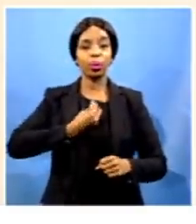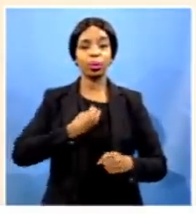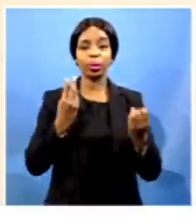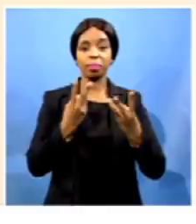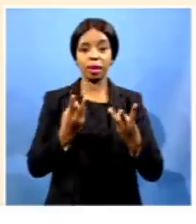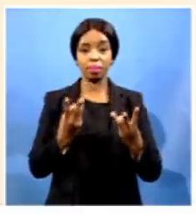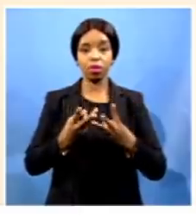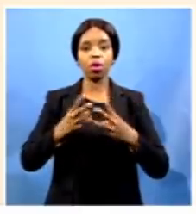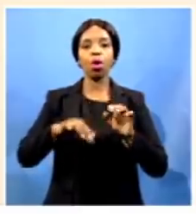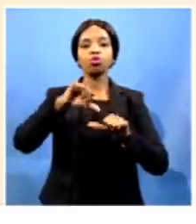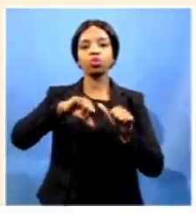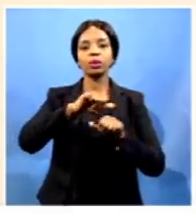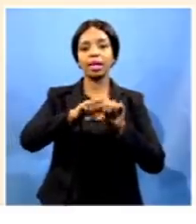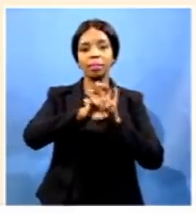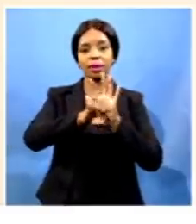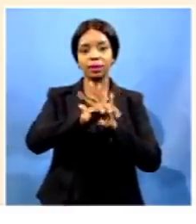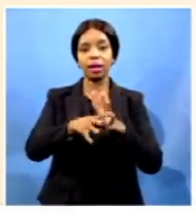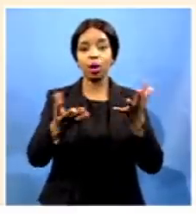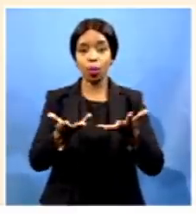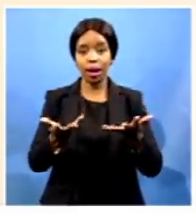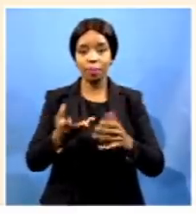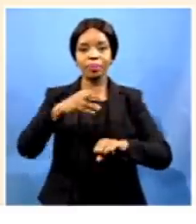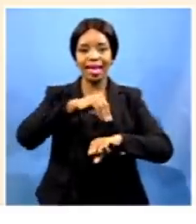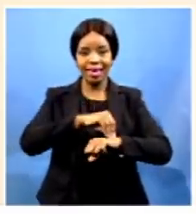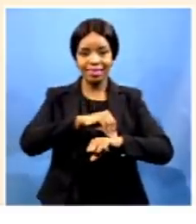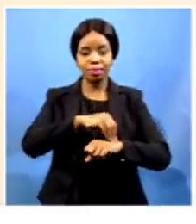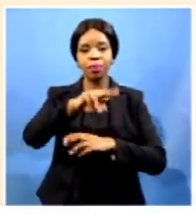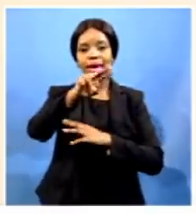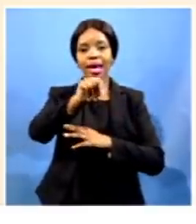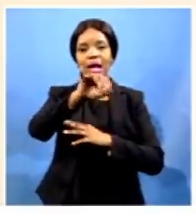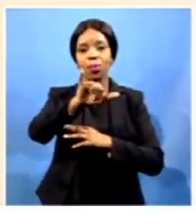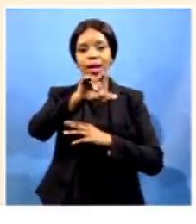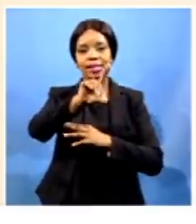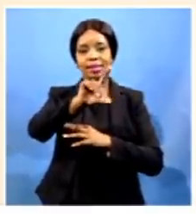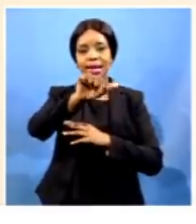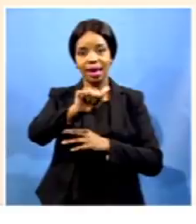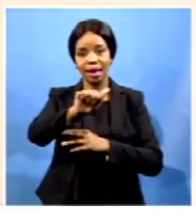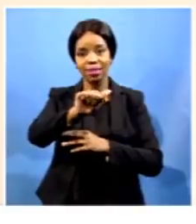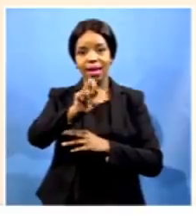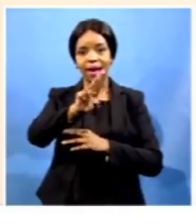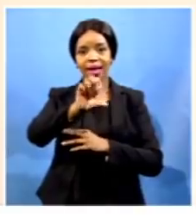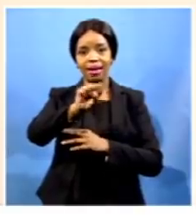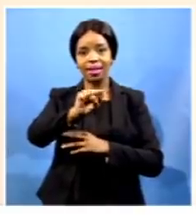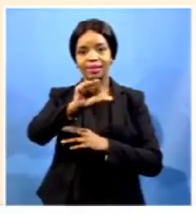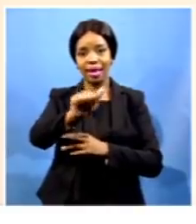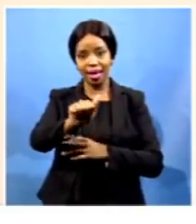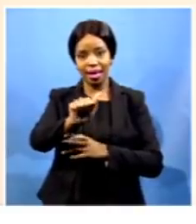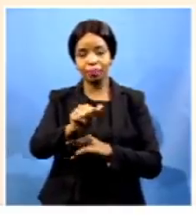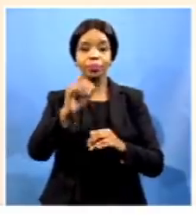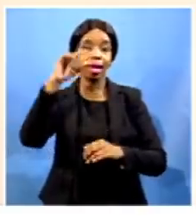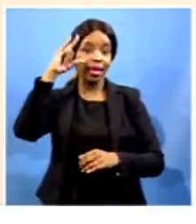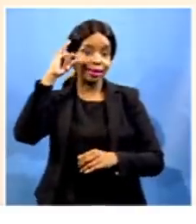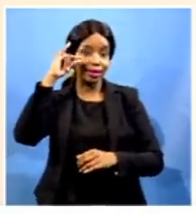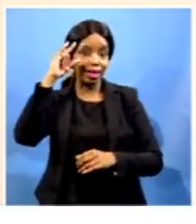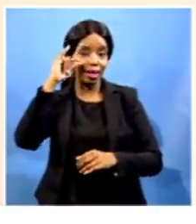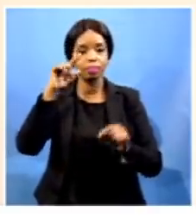on Twitter. It's at NYDA-RSA. On Instagram, it's at NYDA-RSA.